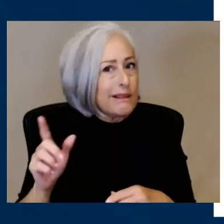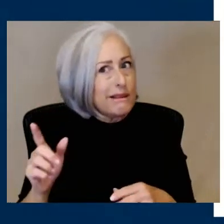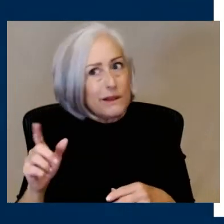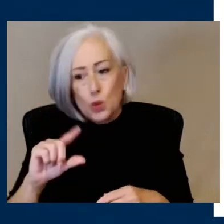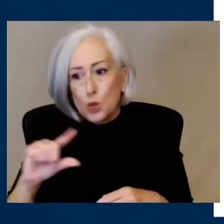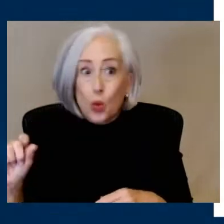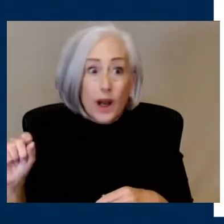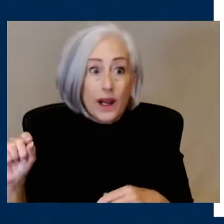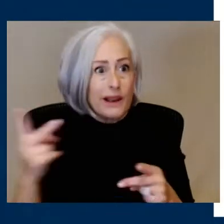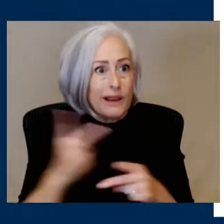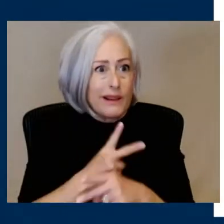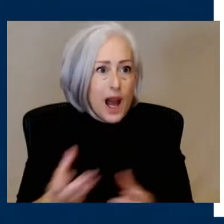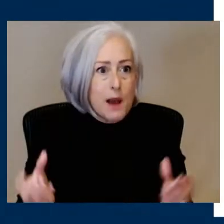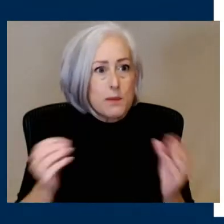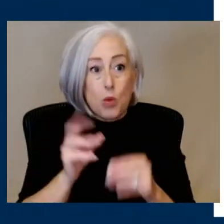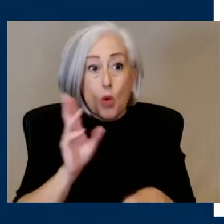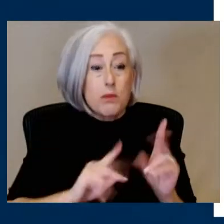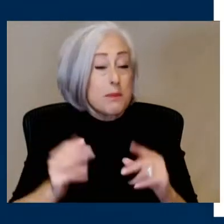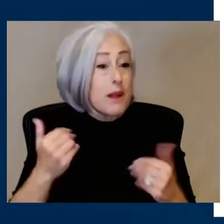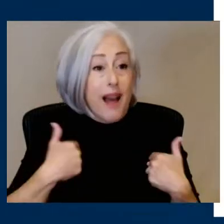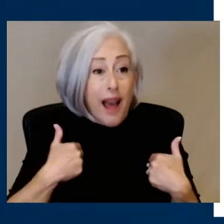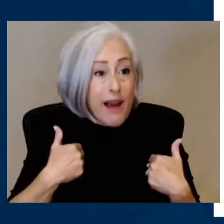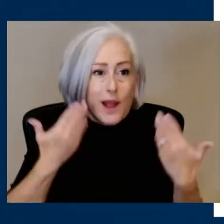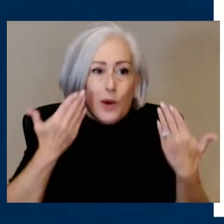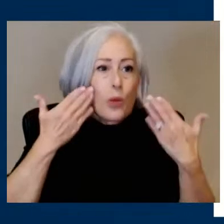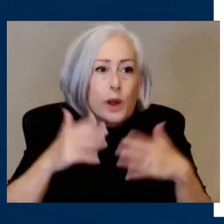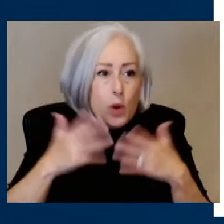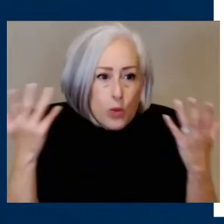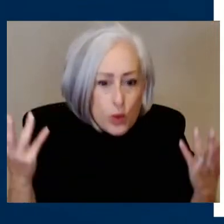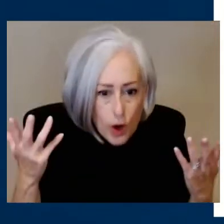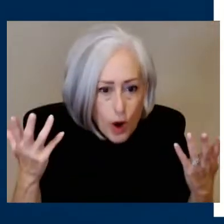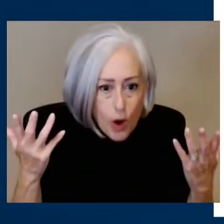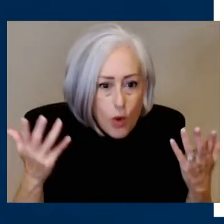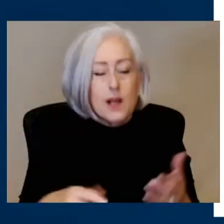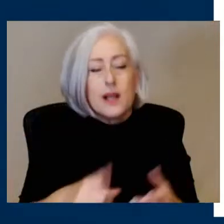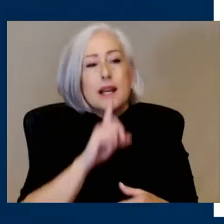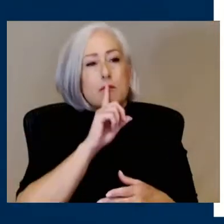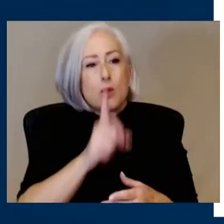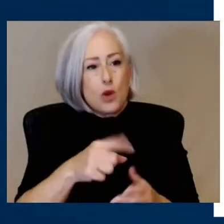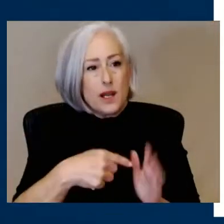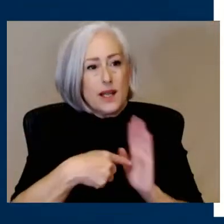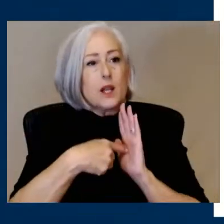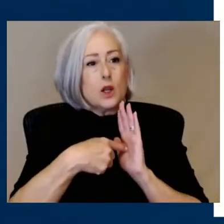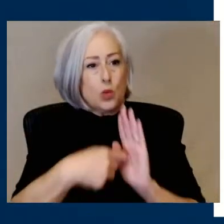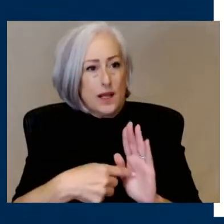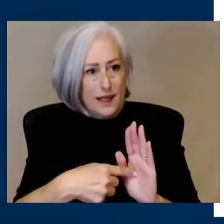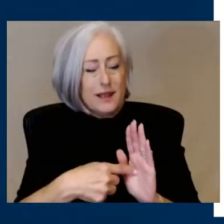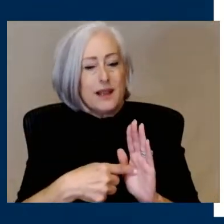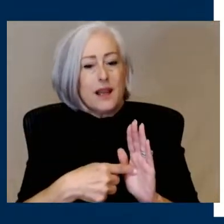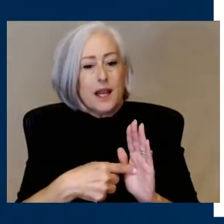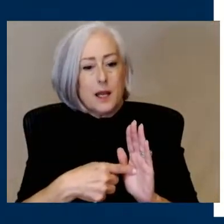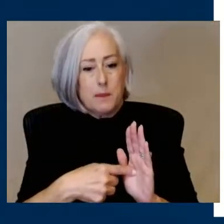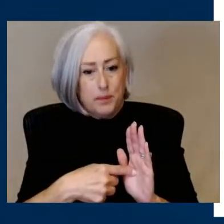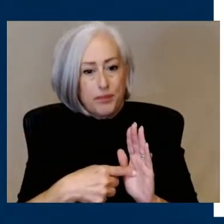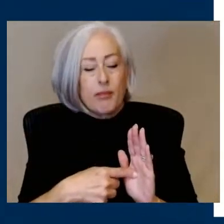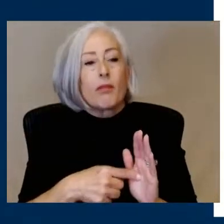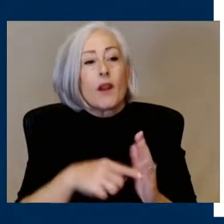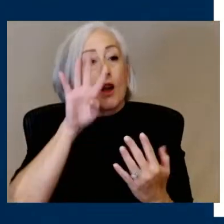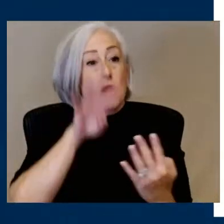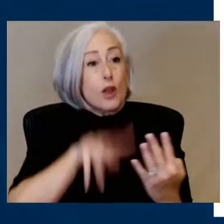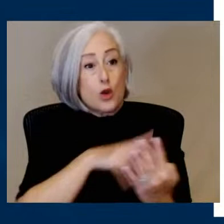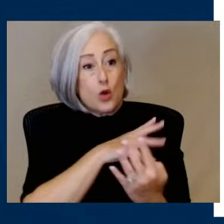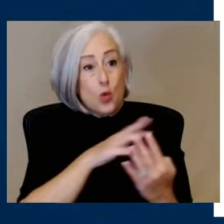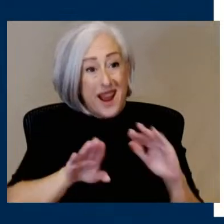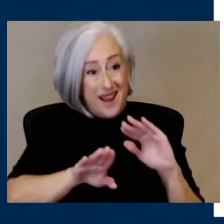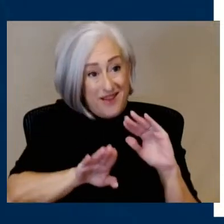markedly underestimating the actual burden of disease in the community. But if you look at the graph at the bottom, so this is